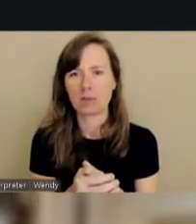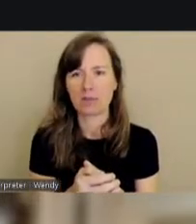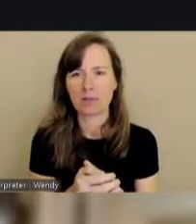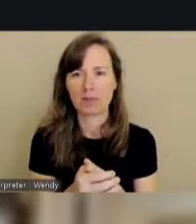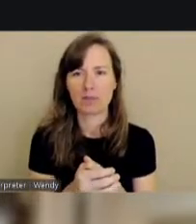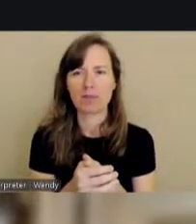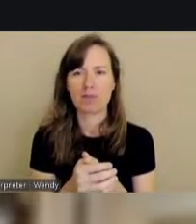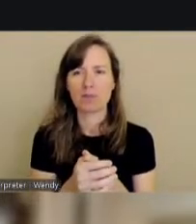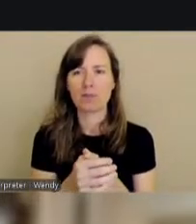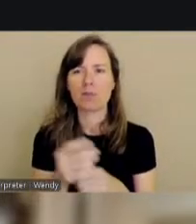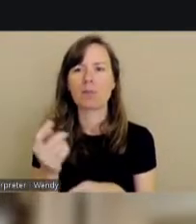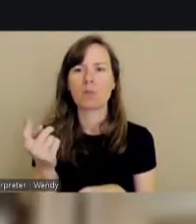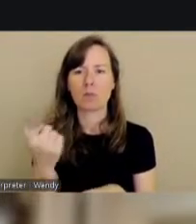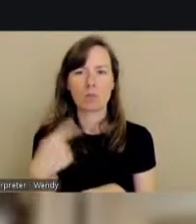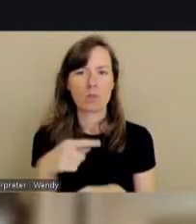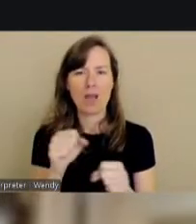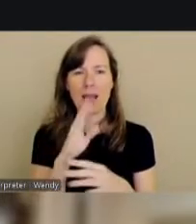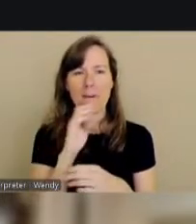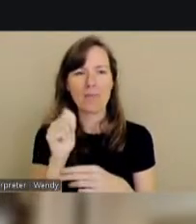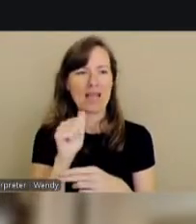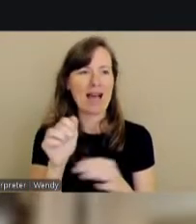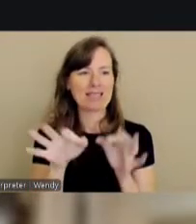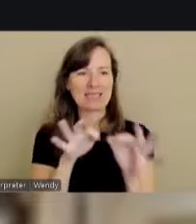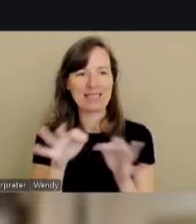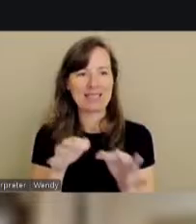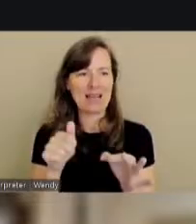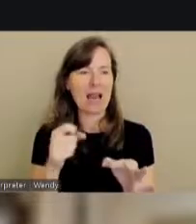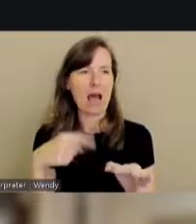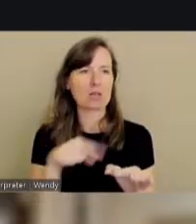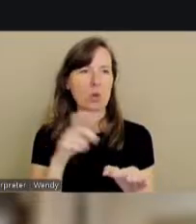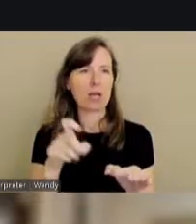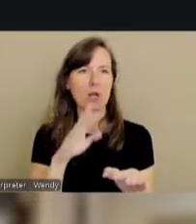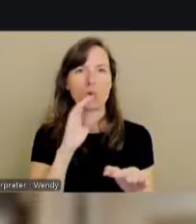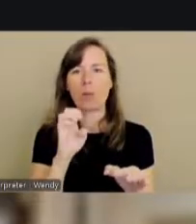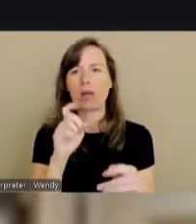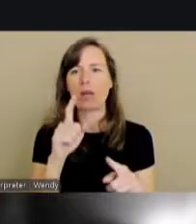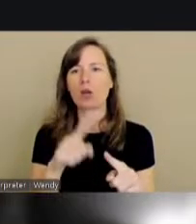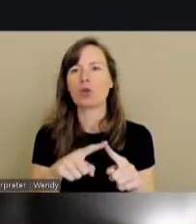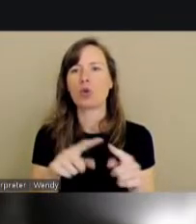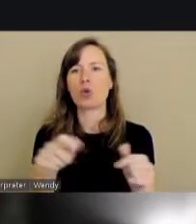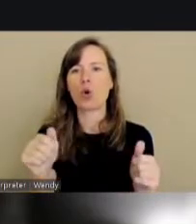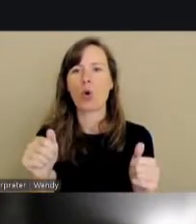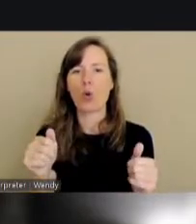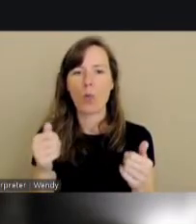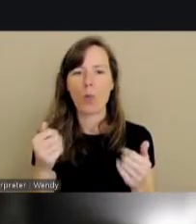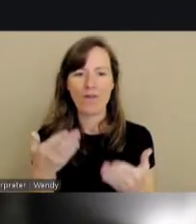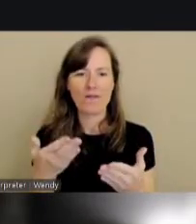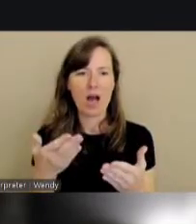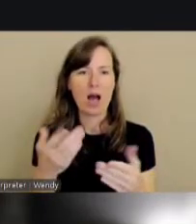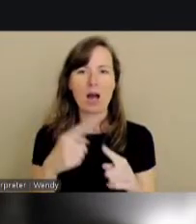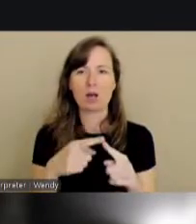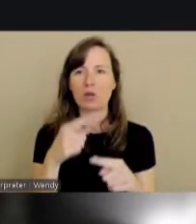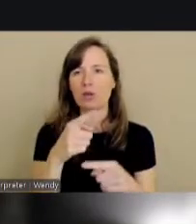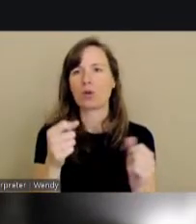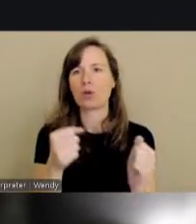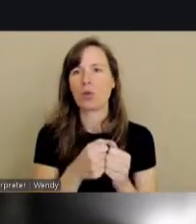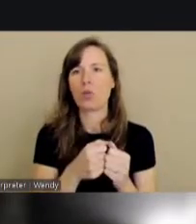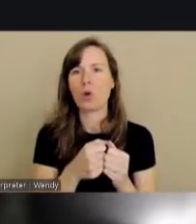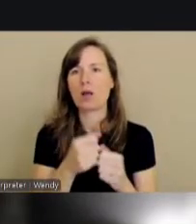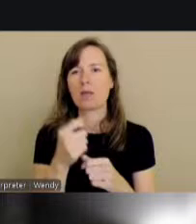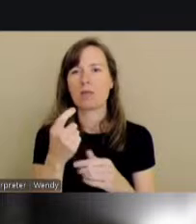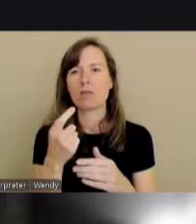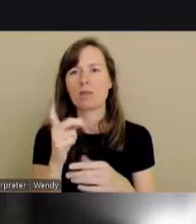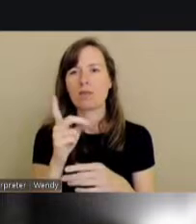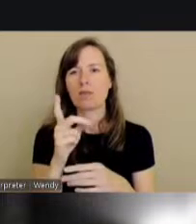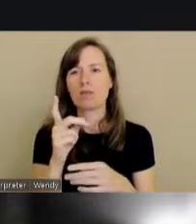Yes, we can be as detailed as we need to be to provide you with the tools that you need to